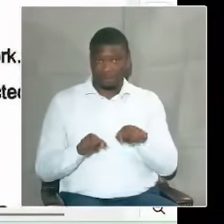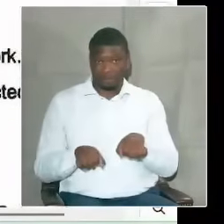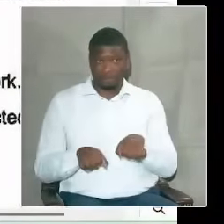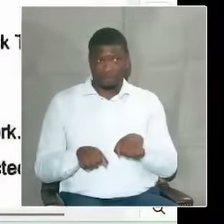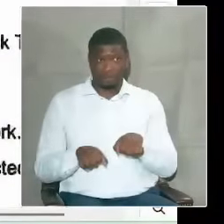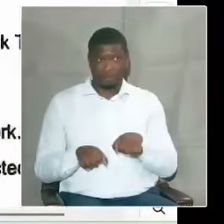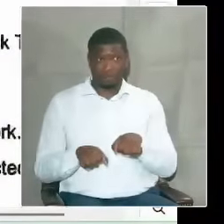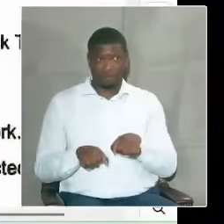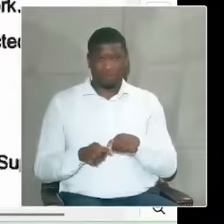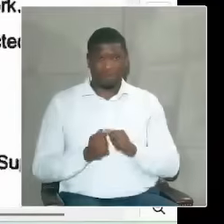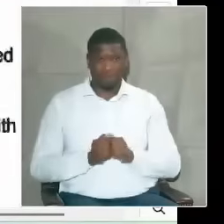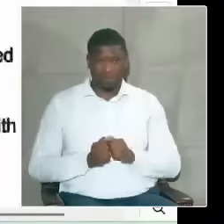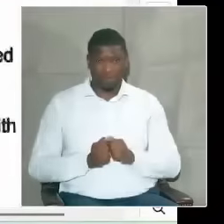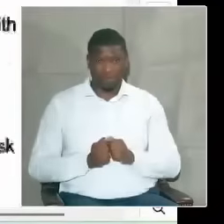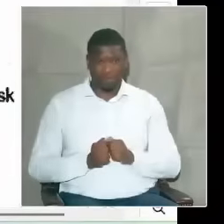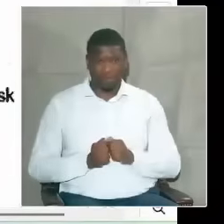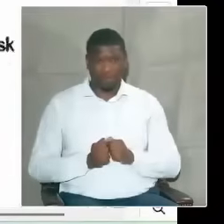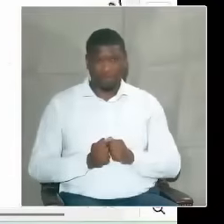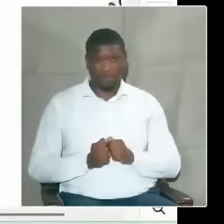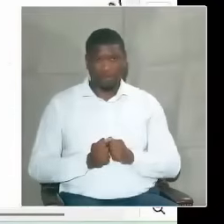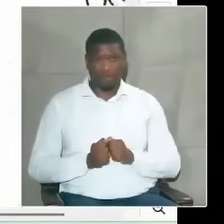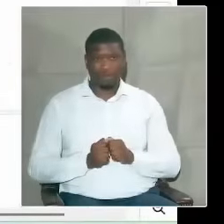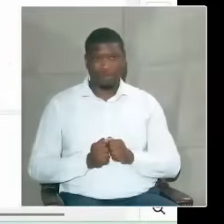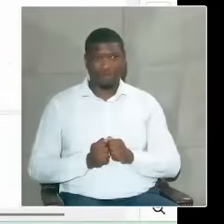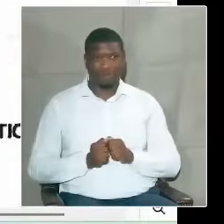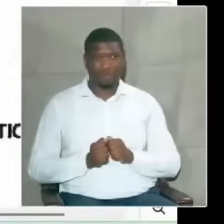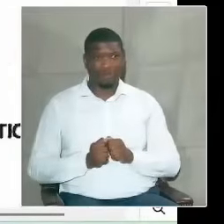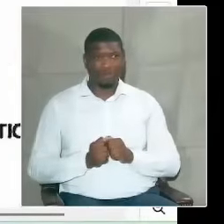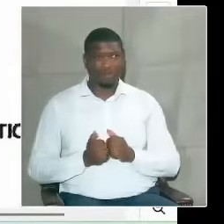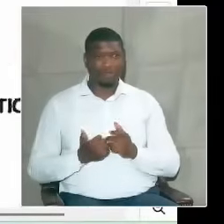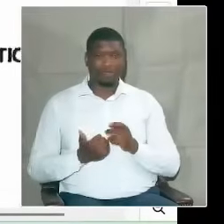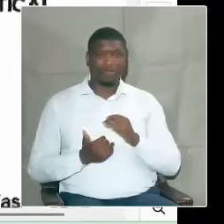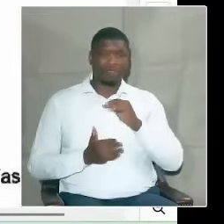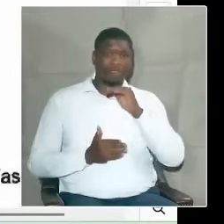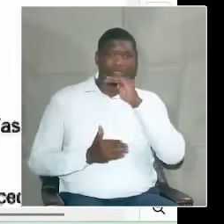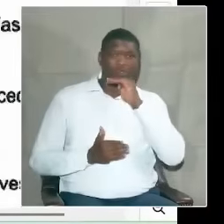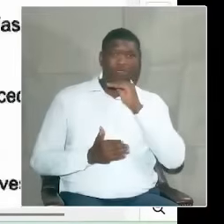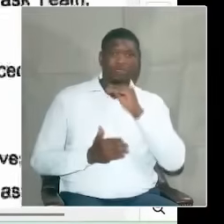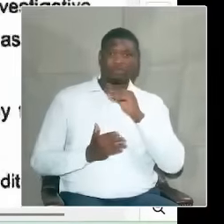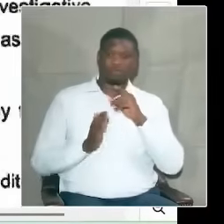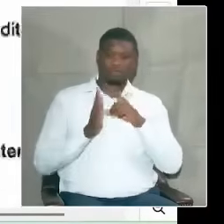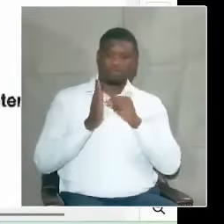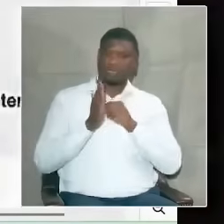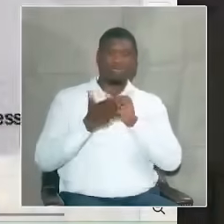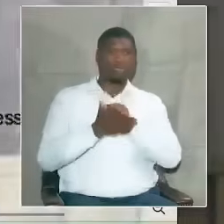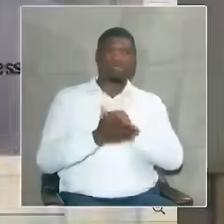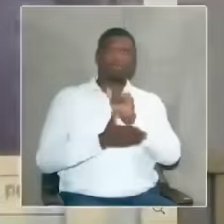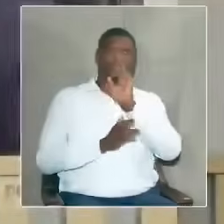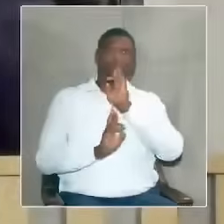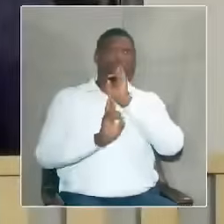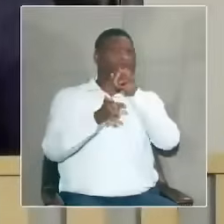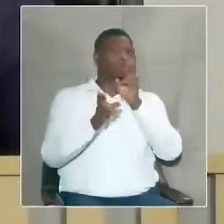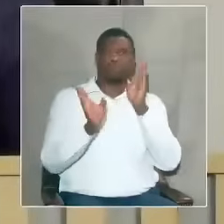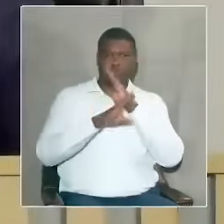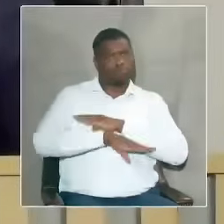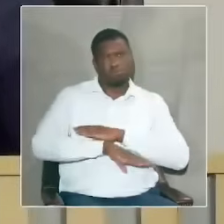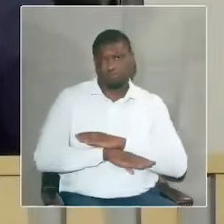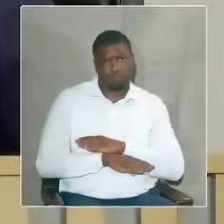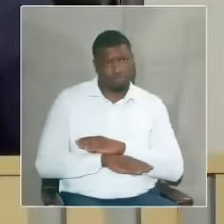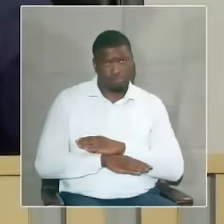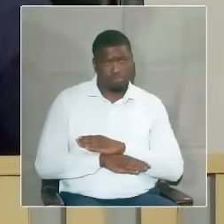Yeah, so it wouldn't have, there is no report that would have been in by the 16th of January then.